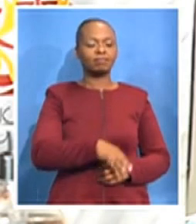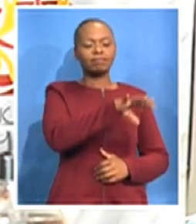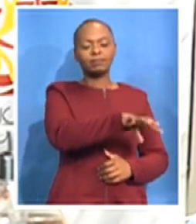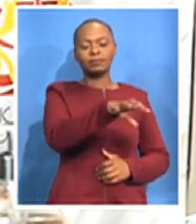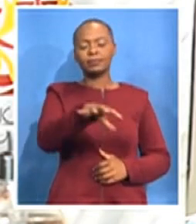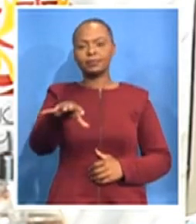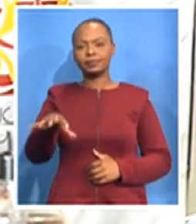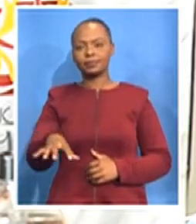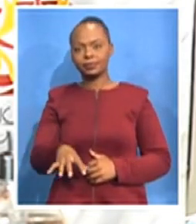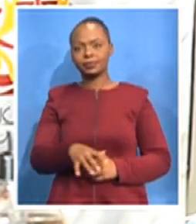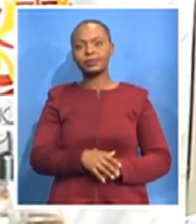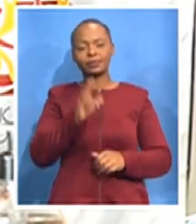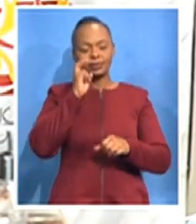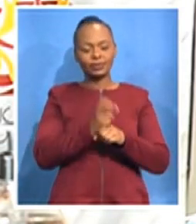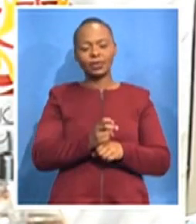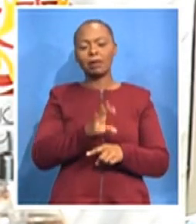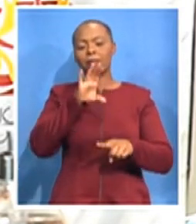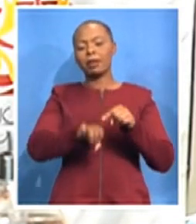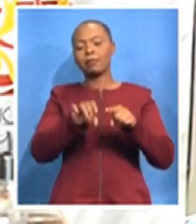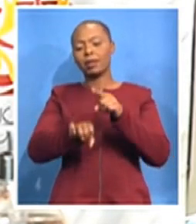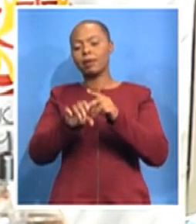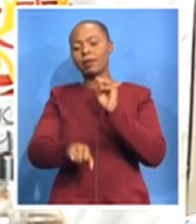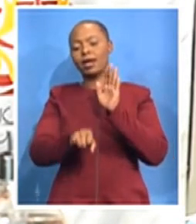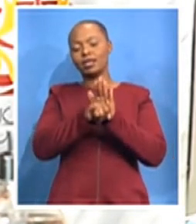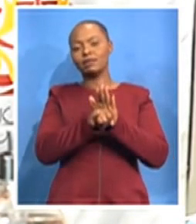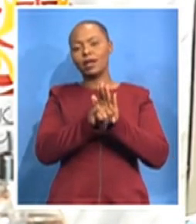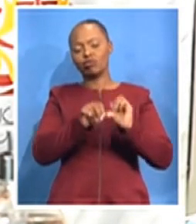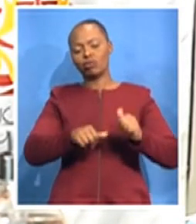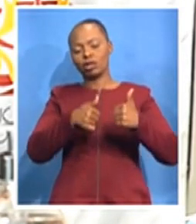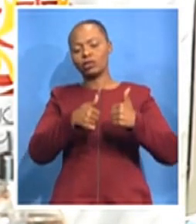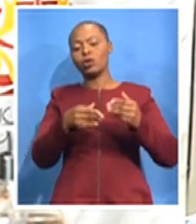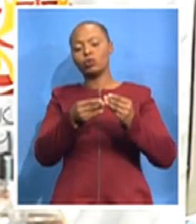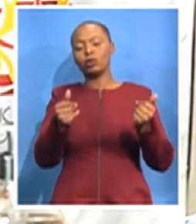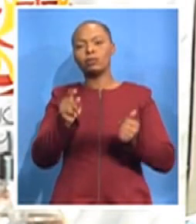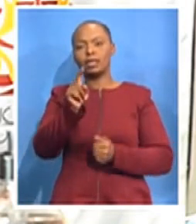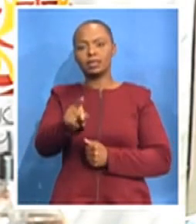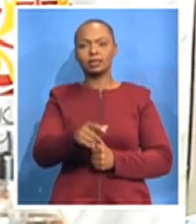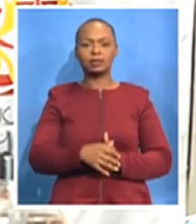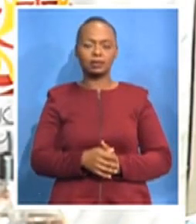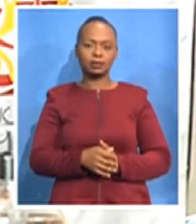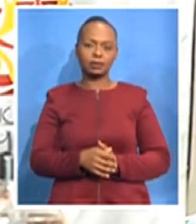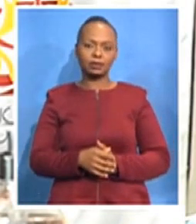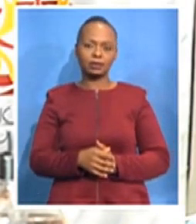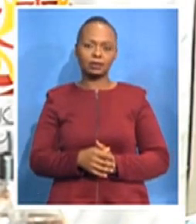identified. They are for both the short, medium and long term.